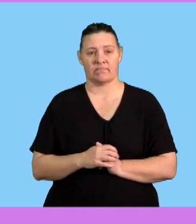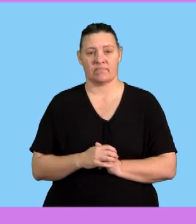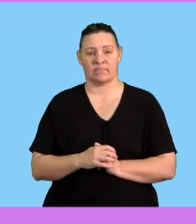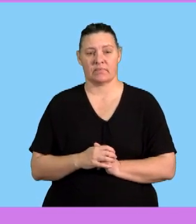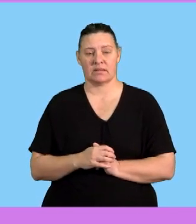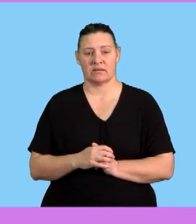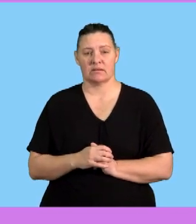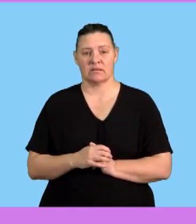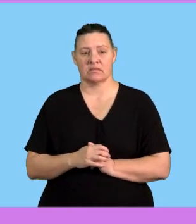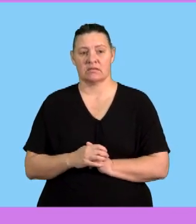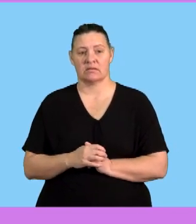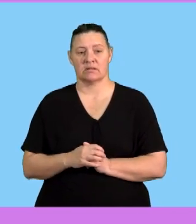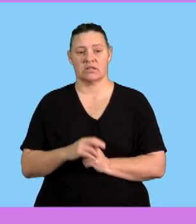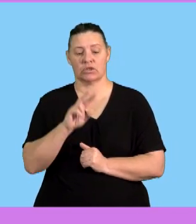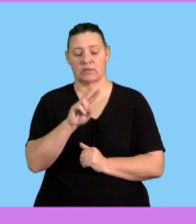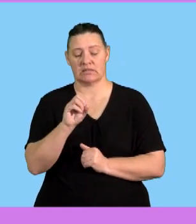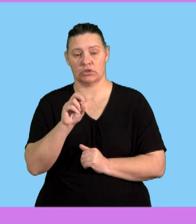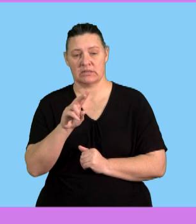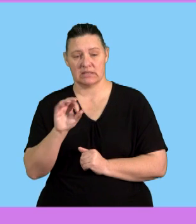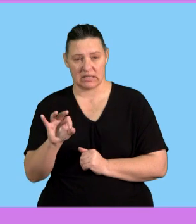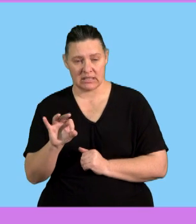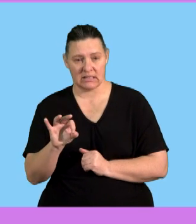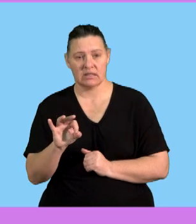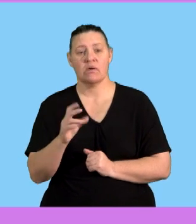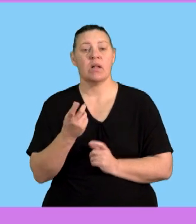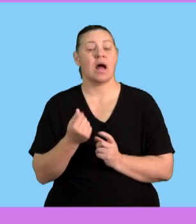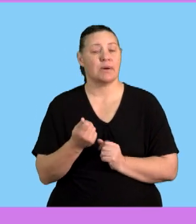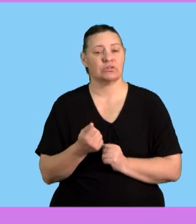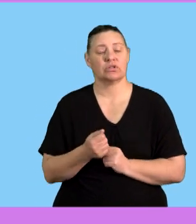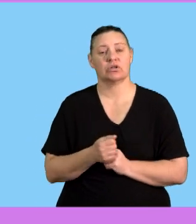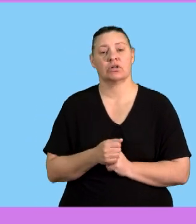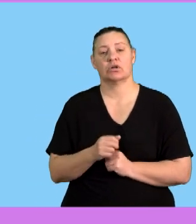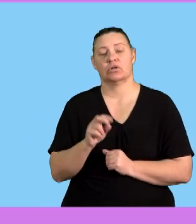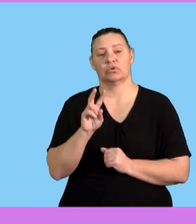then now in 2023 it will cost